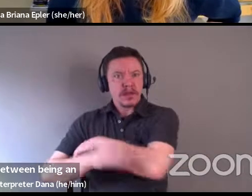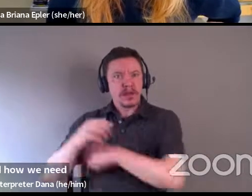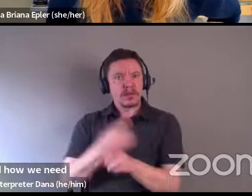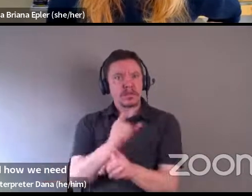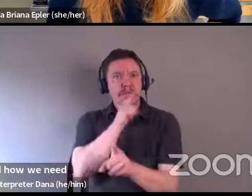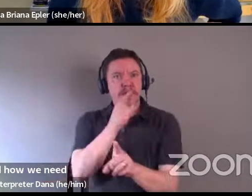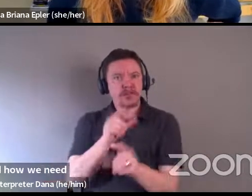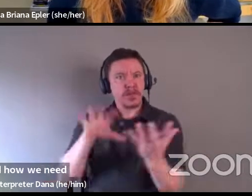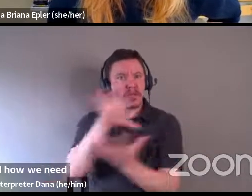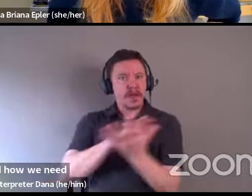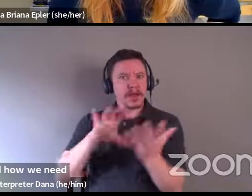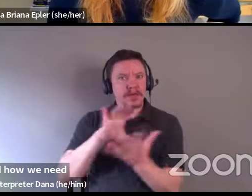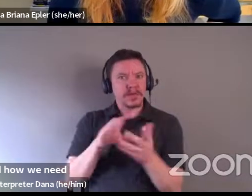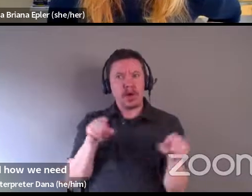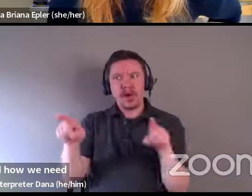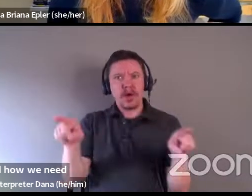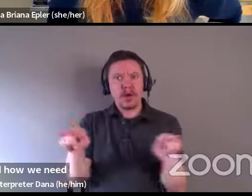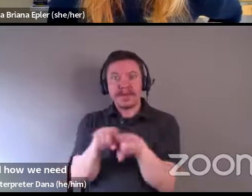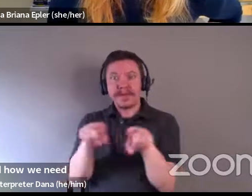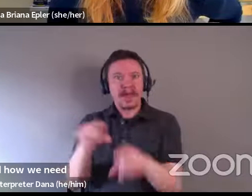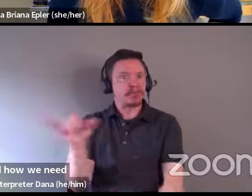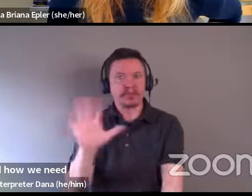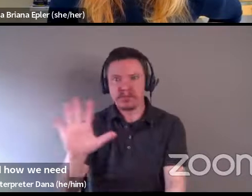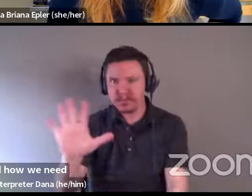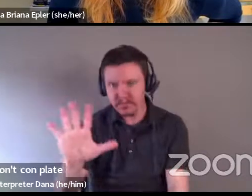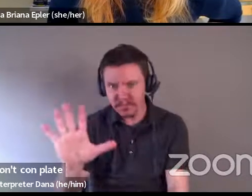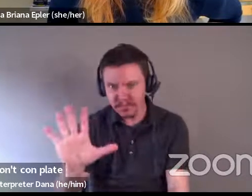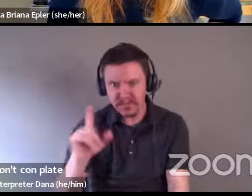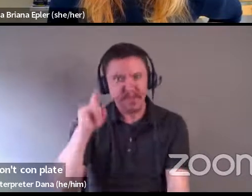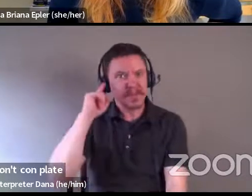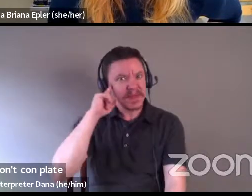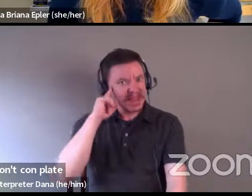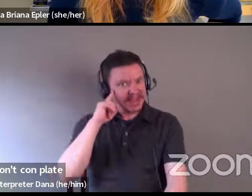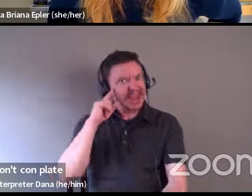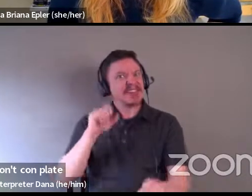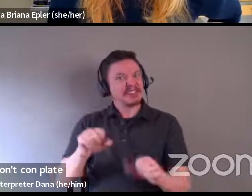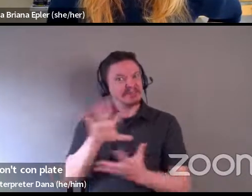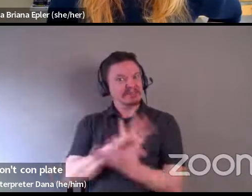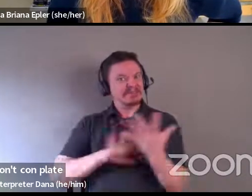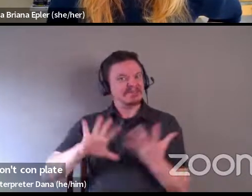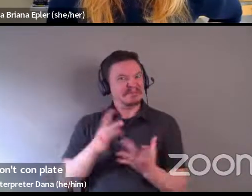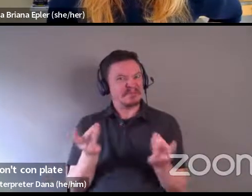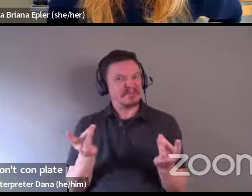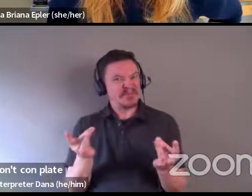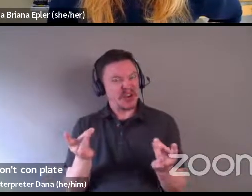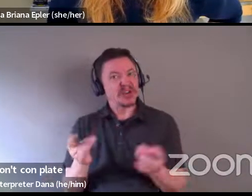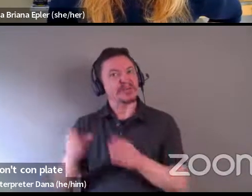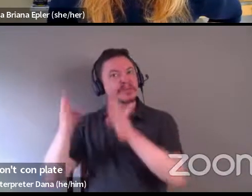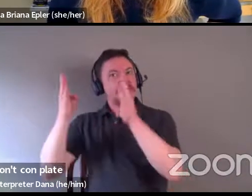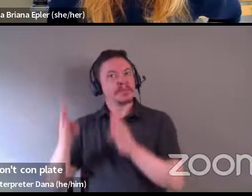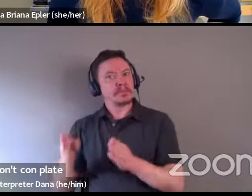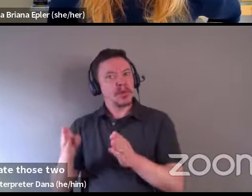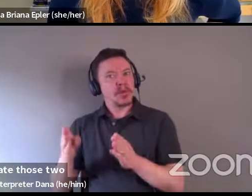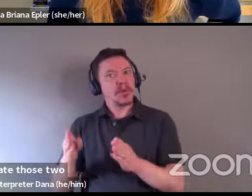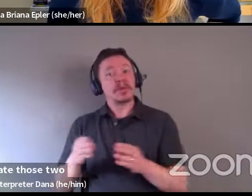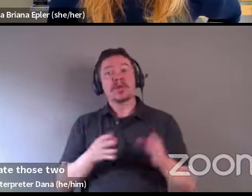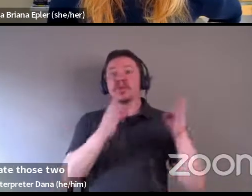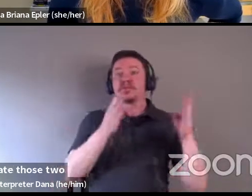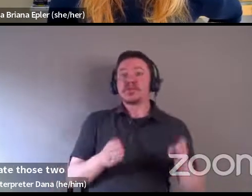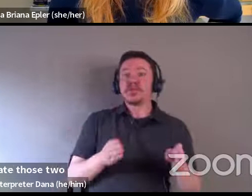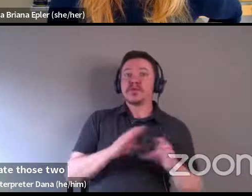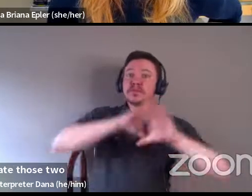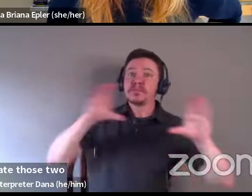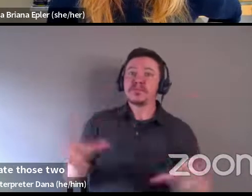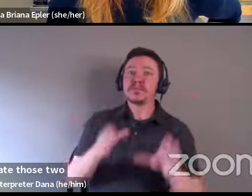two things. Because I think it can get pretty murky where people demonstrate allyship